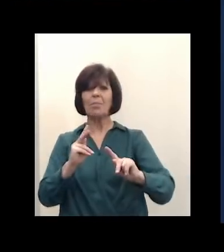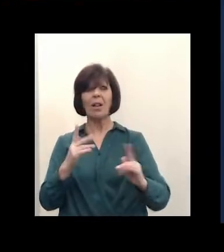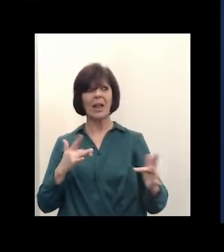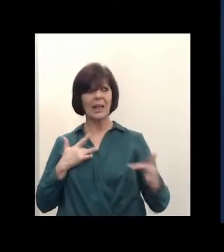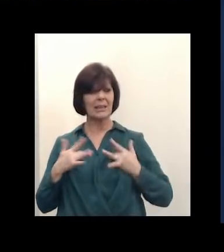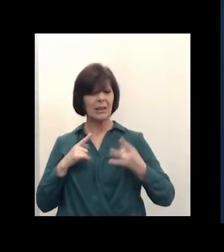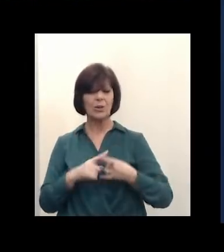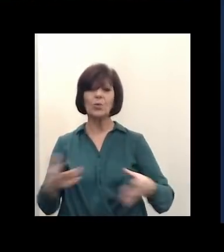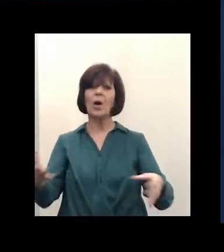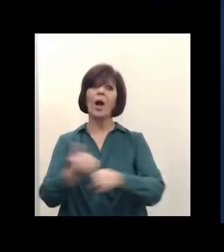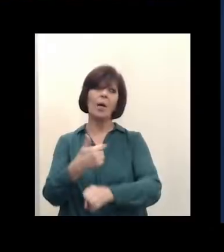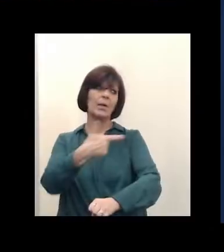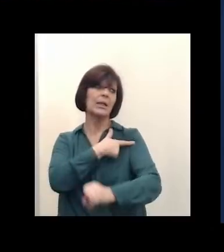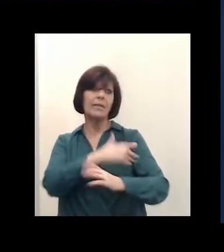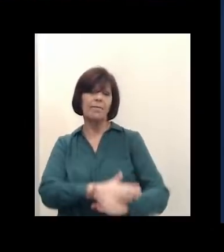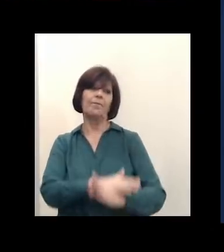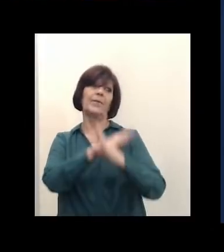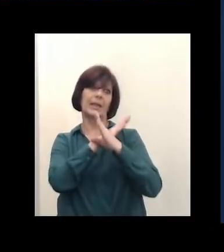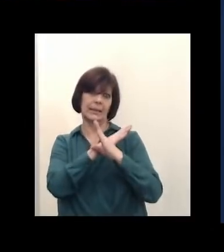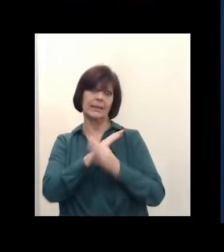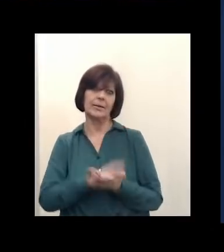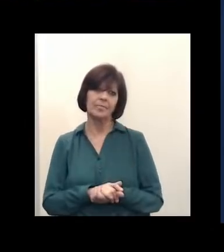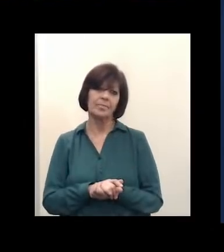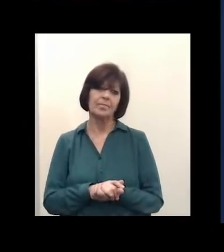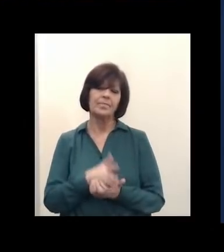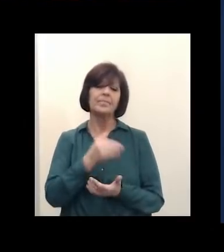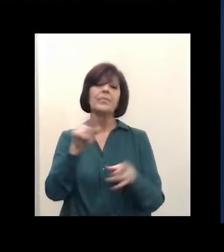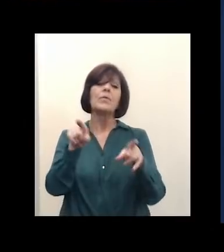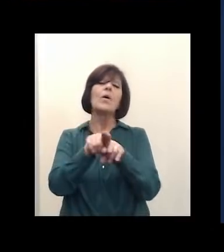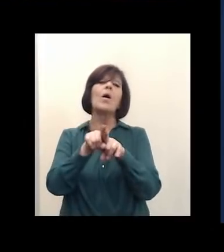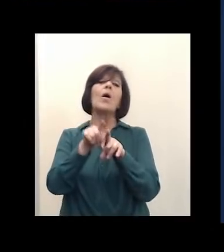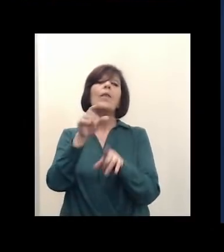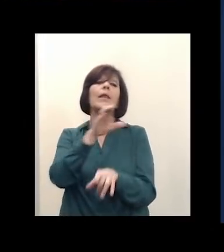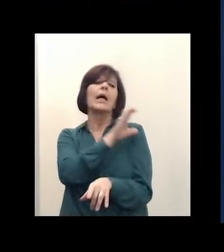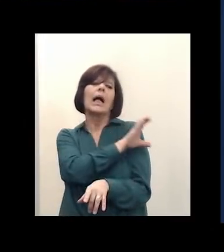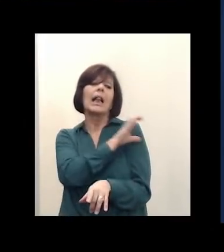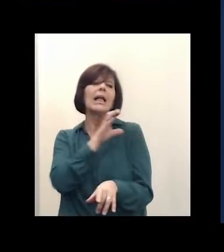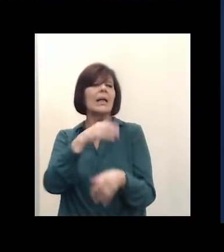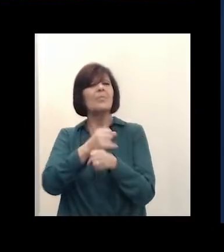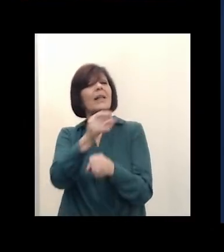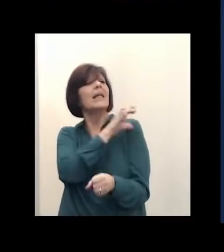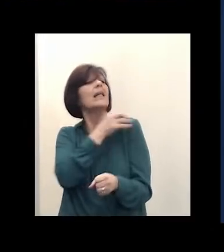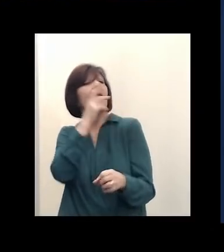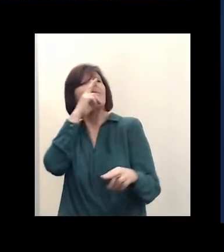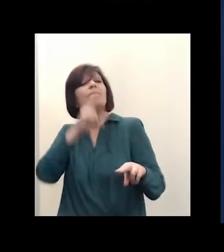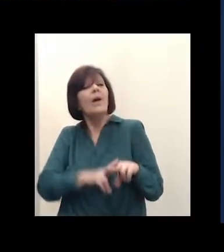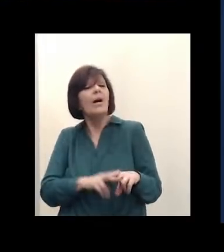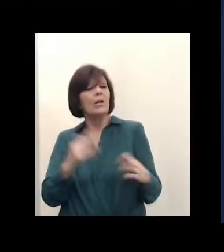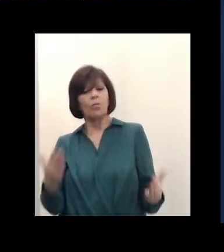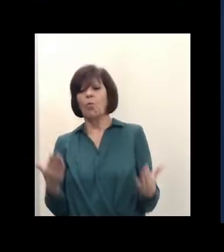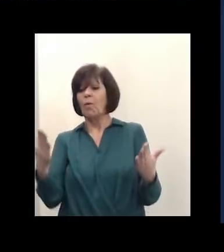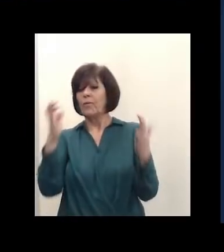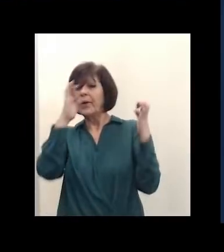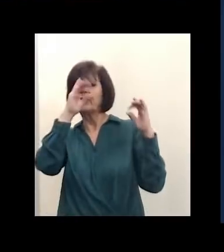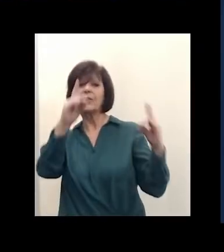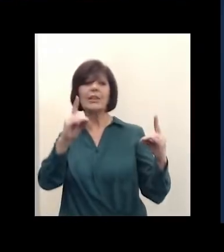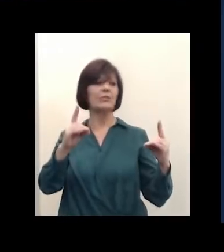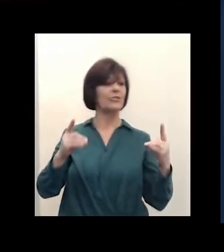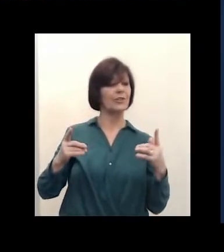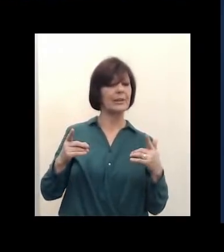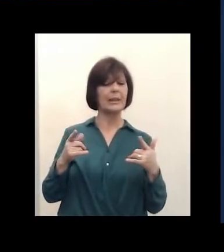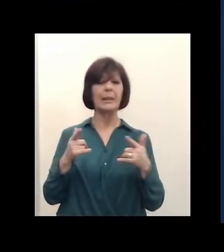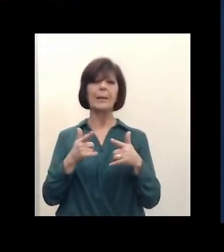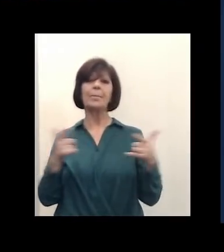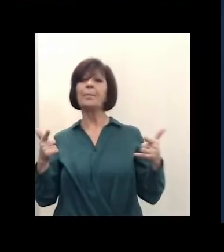get vaccinated at our clinics. And then also at the clinics, making them fun, offering education and making them big general